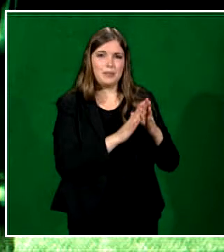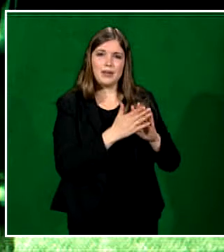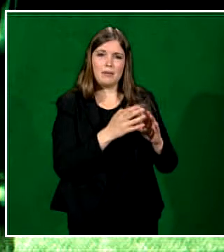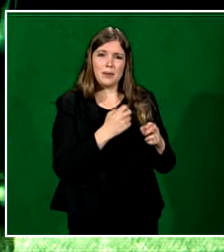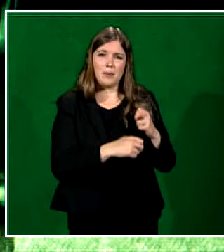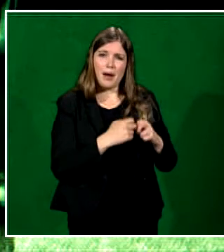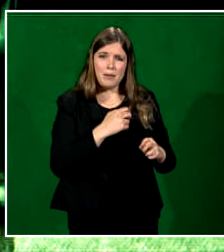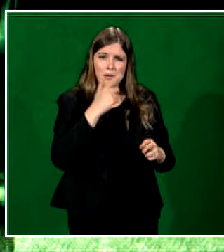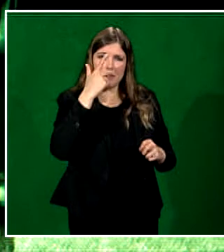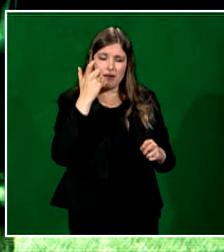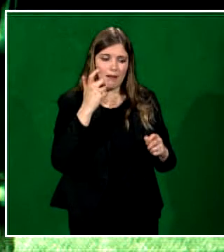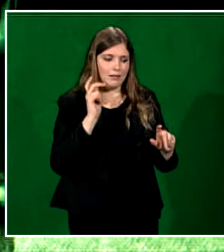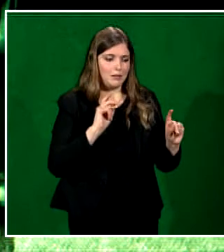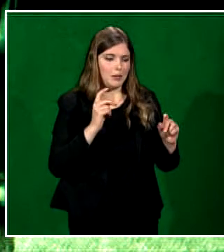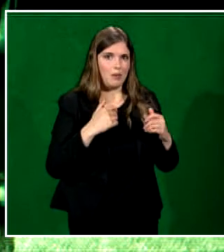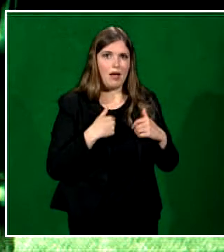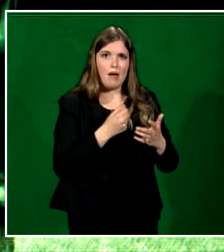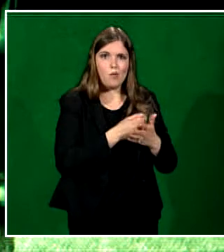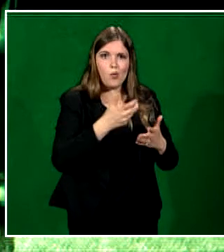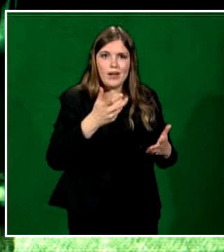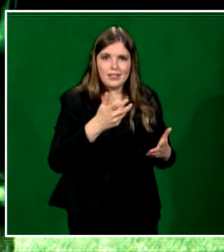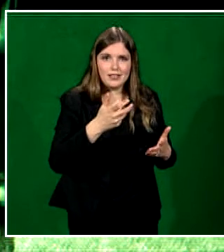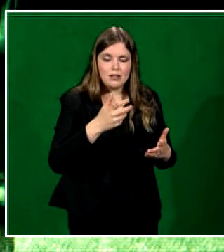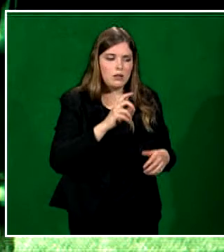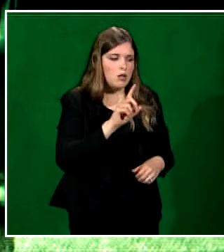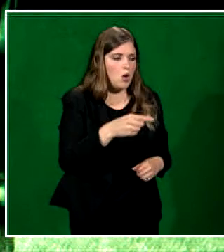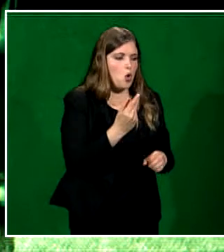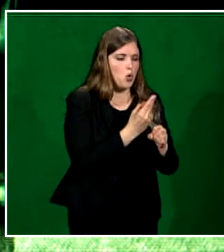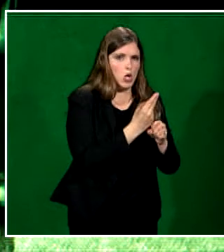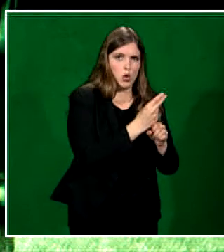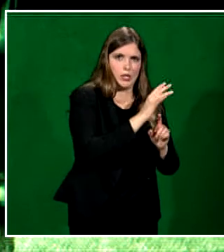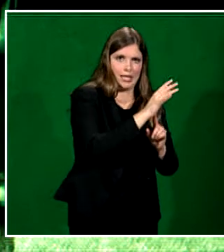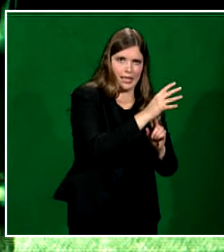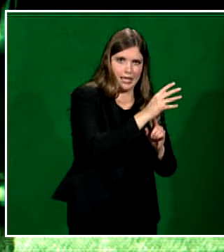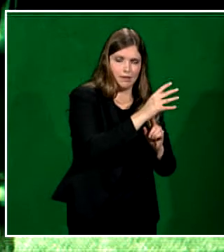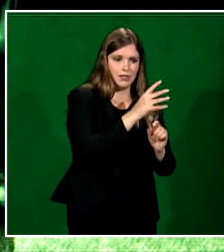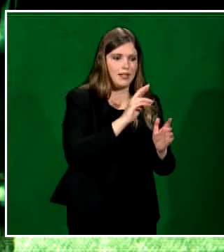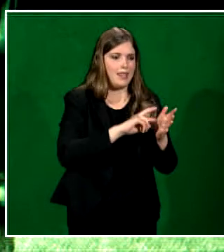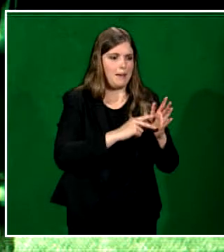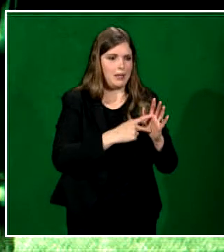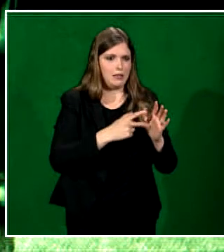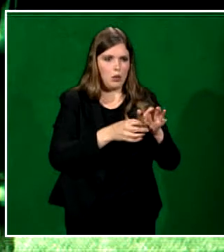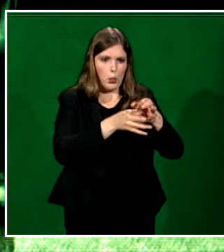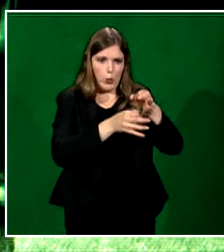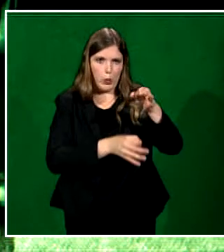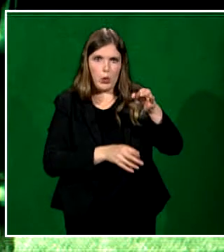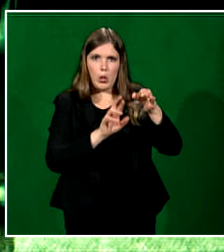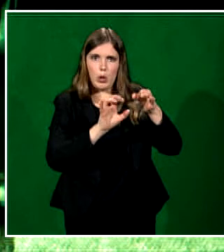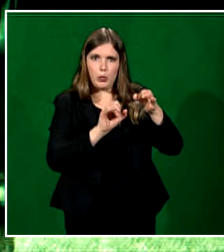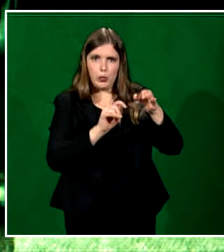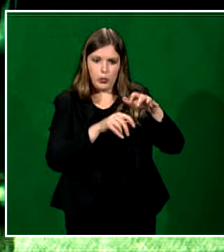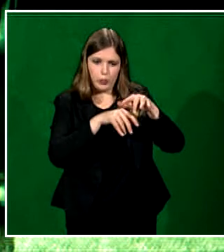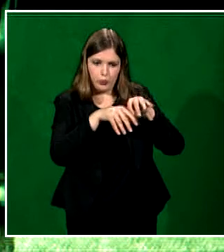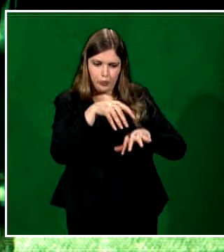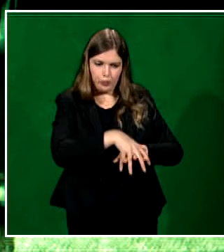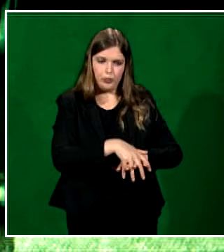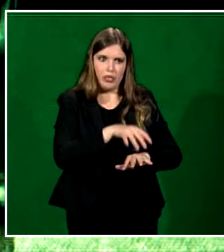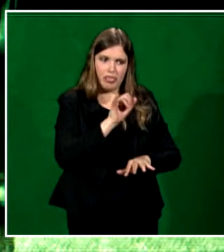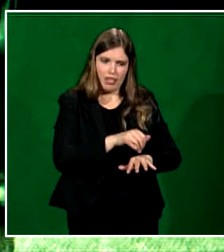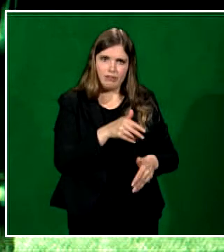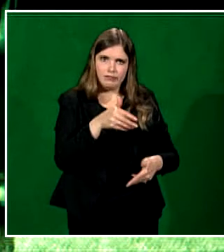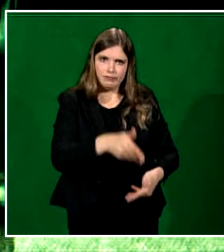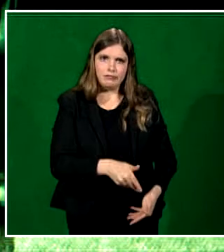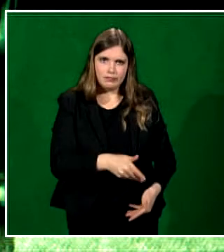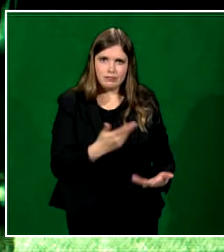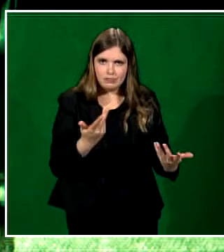harvest and all they use are the leaves. So they require much more of it, and yet they are giving only value to farmers. While us,